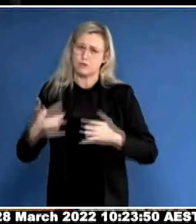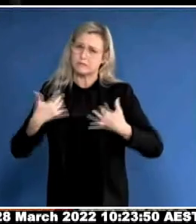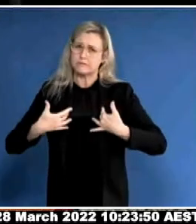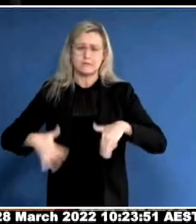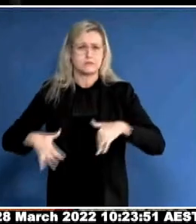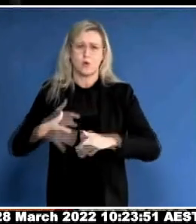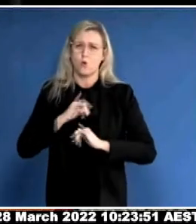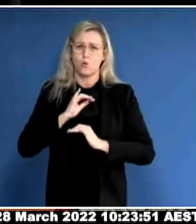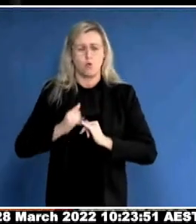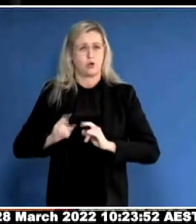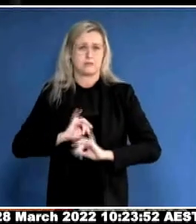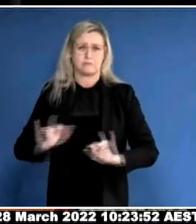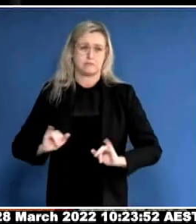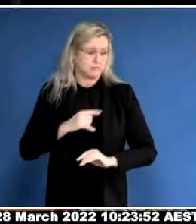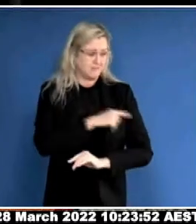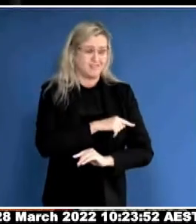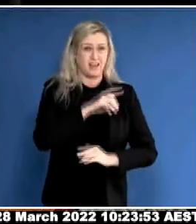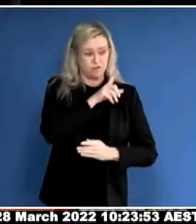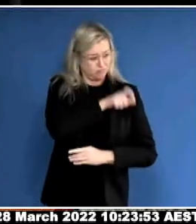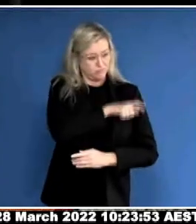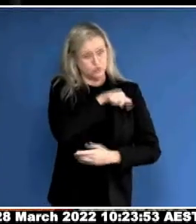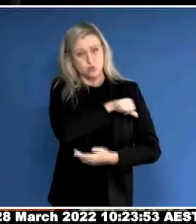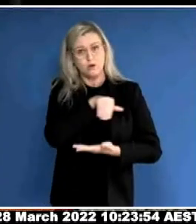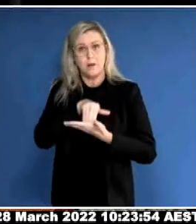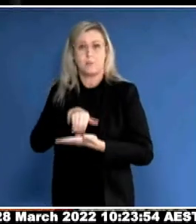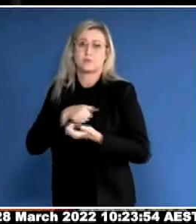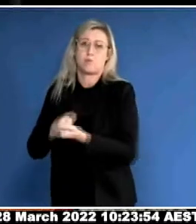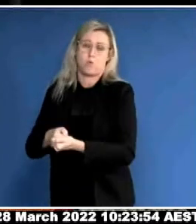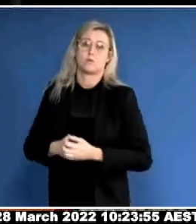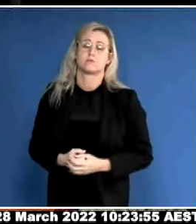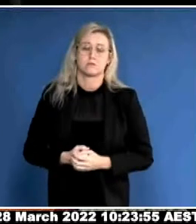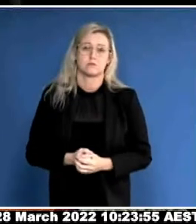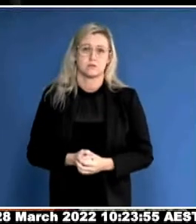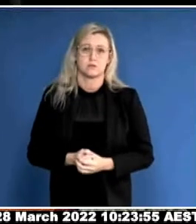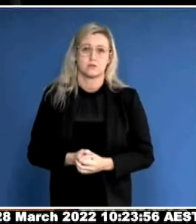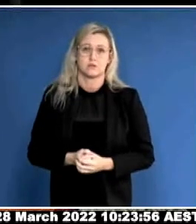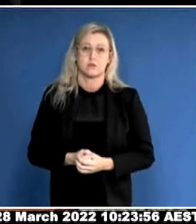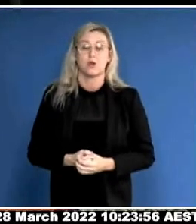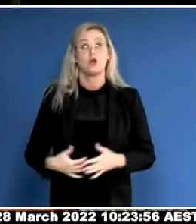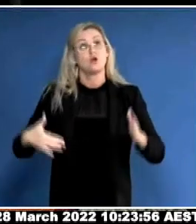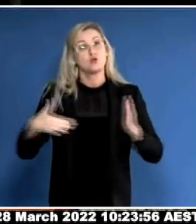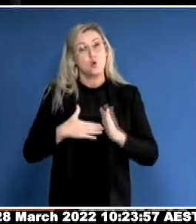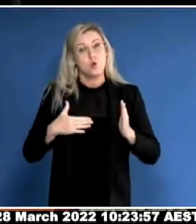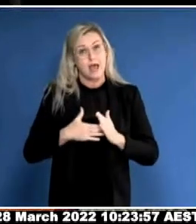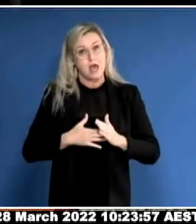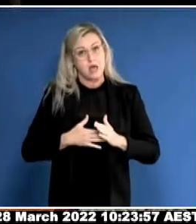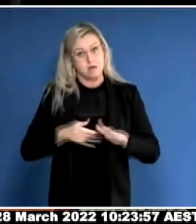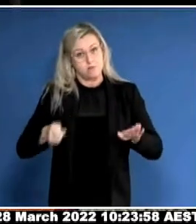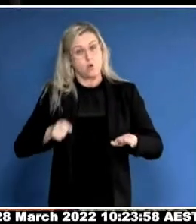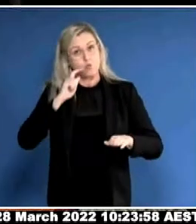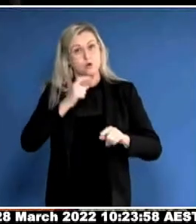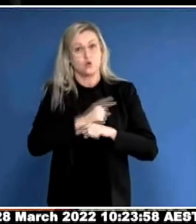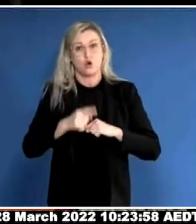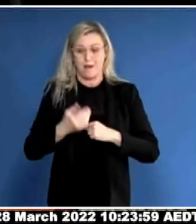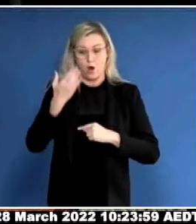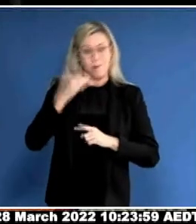Commissioners, the hearing this week will be led by women with disability. You will hear from women victim survivors of violence,